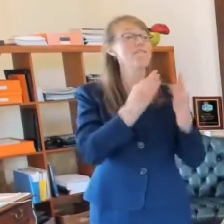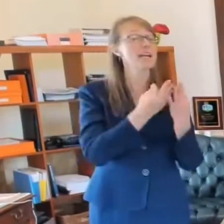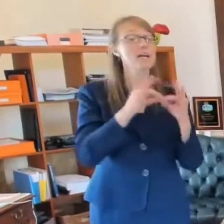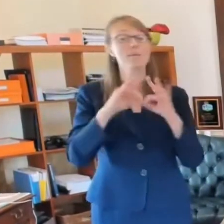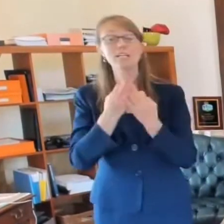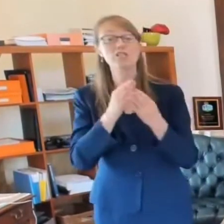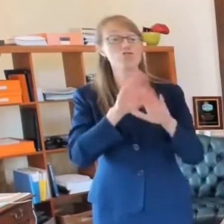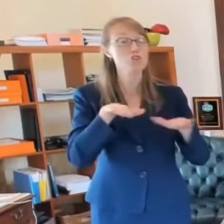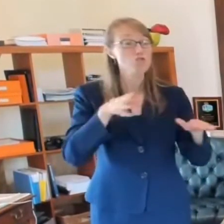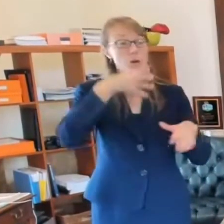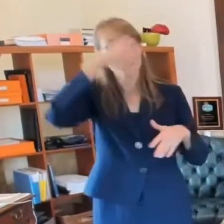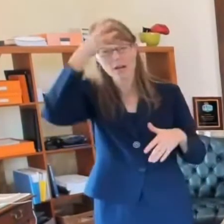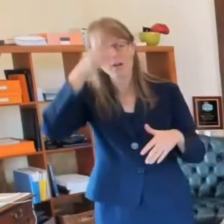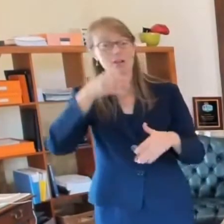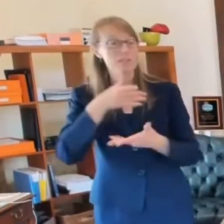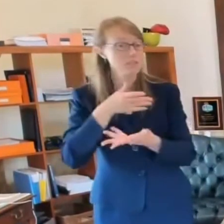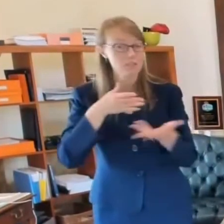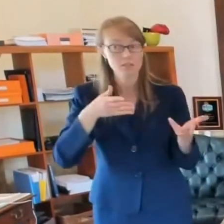are starting in